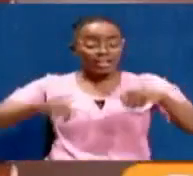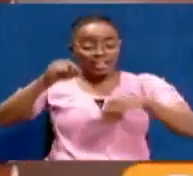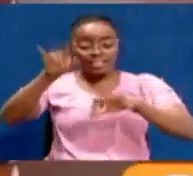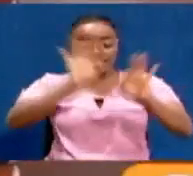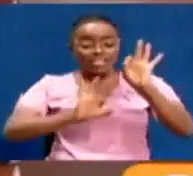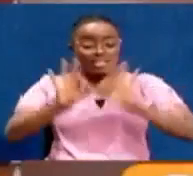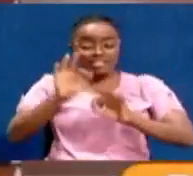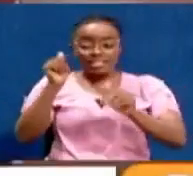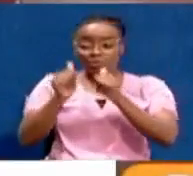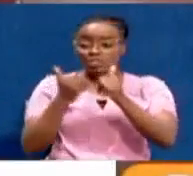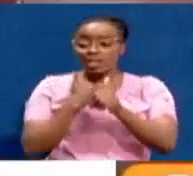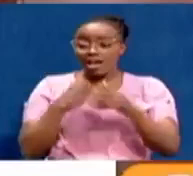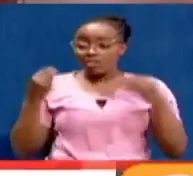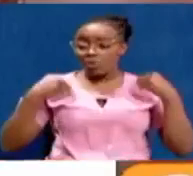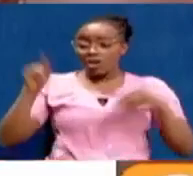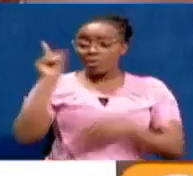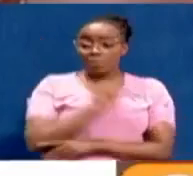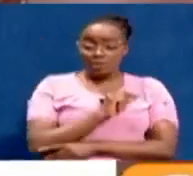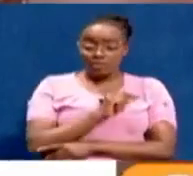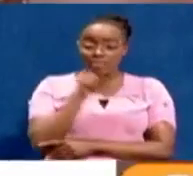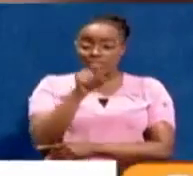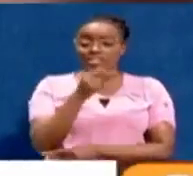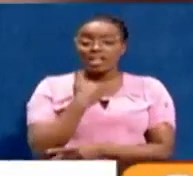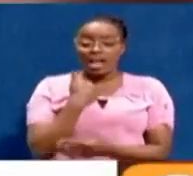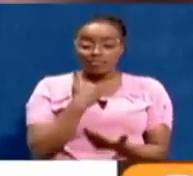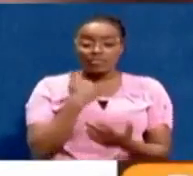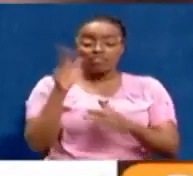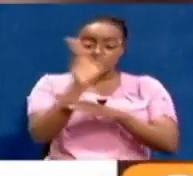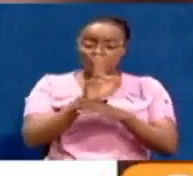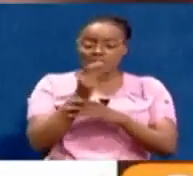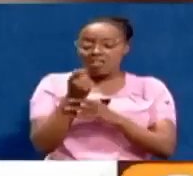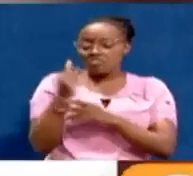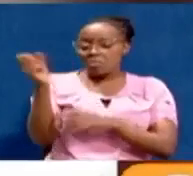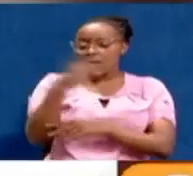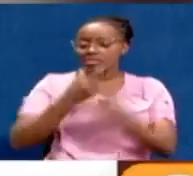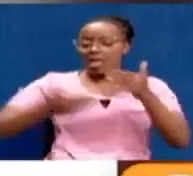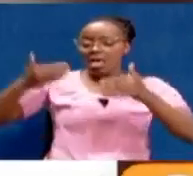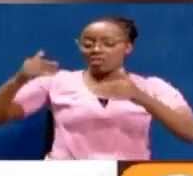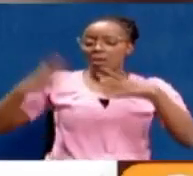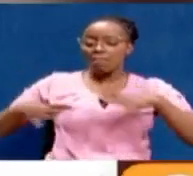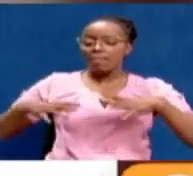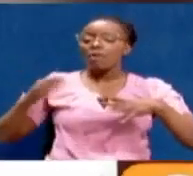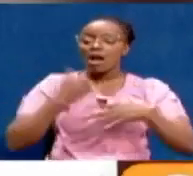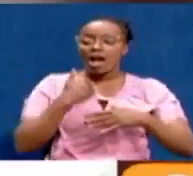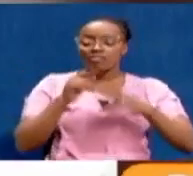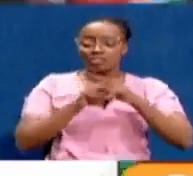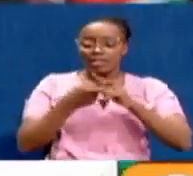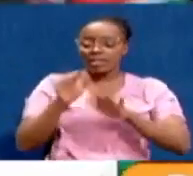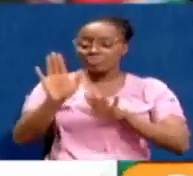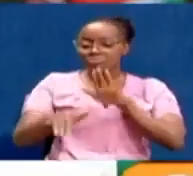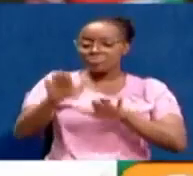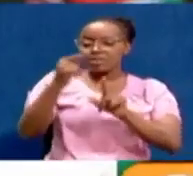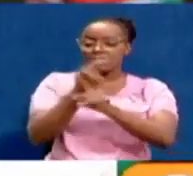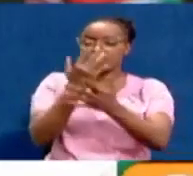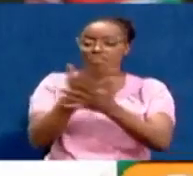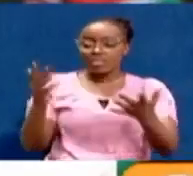those designs that he has worn. This is a shirt that he had used some few months ago, and people had already gone ahead to stitch different